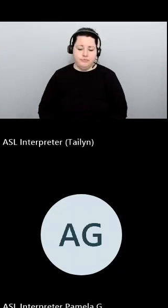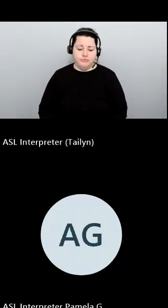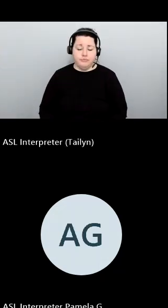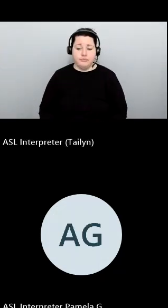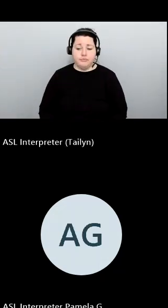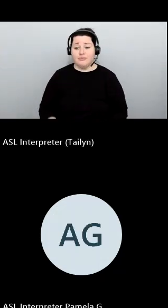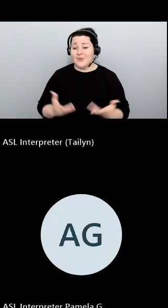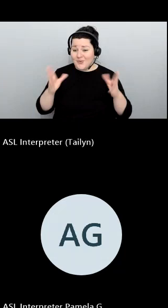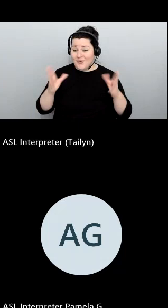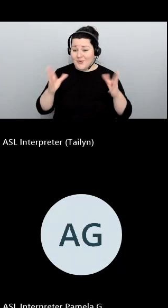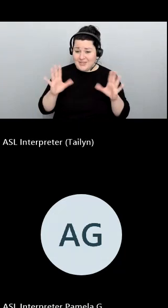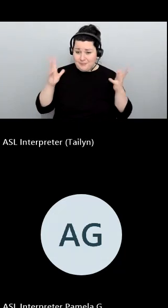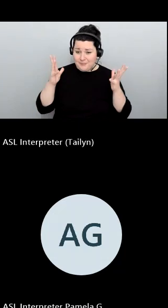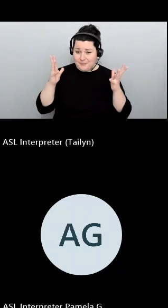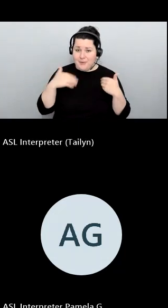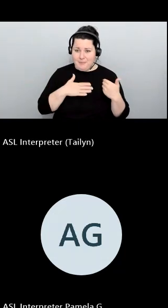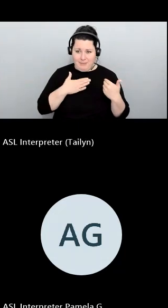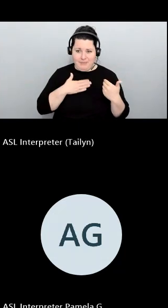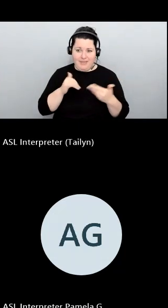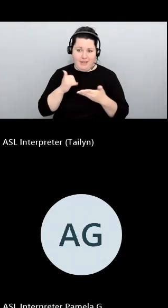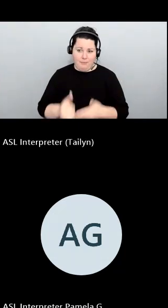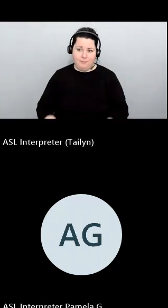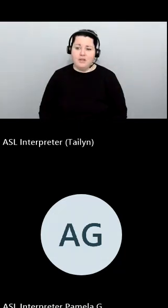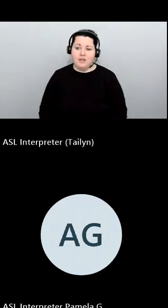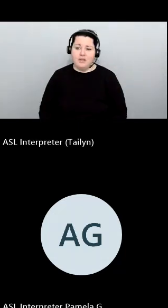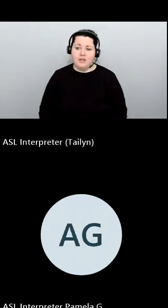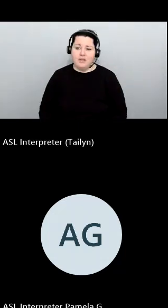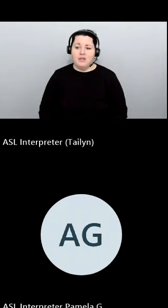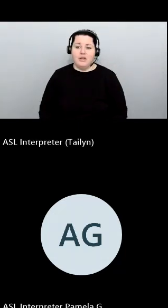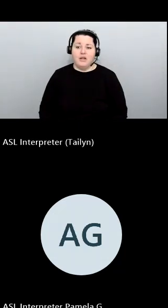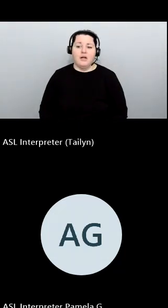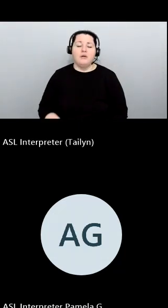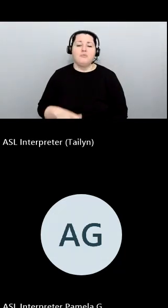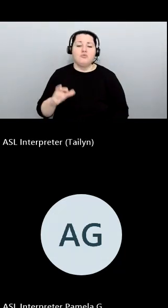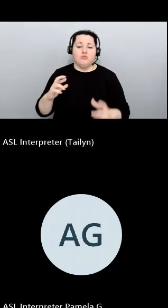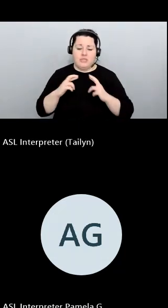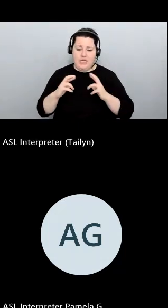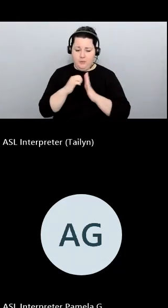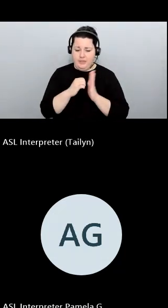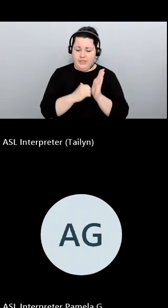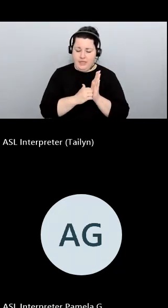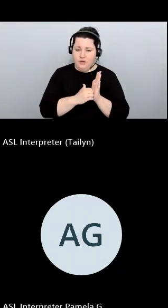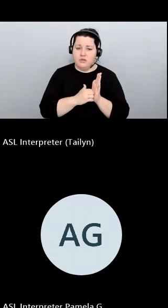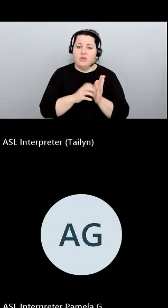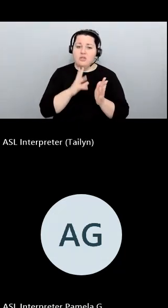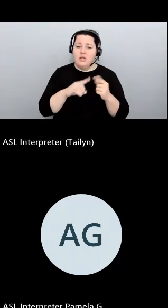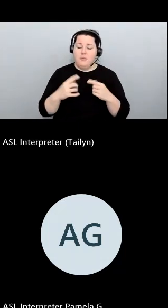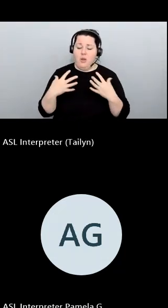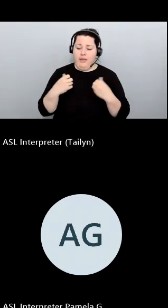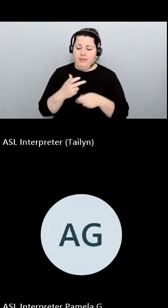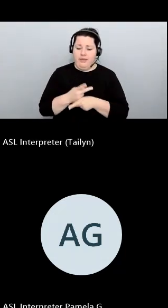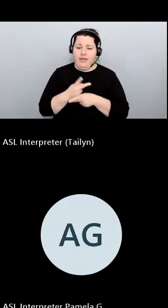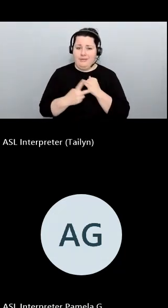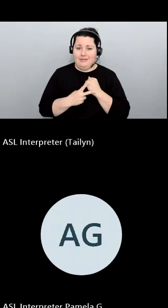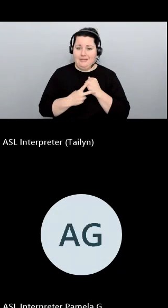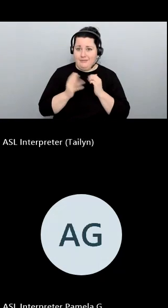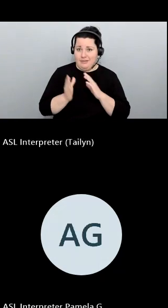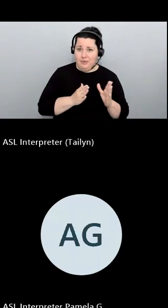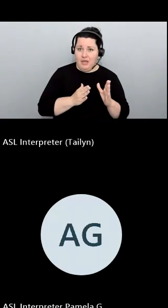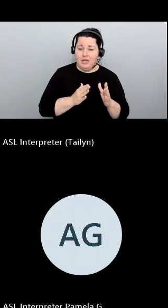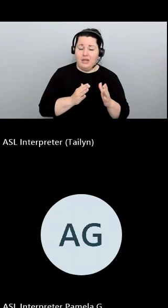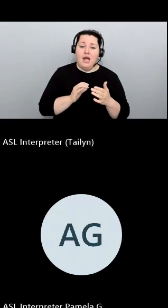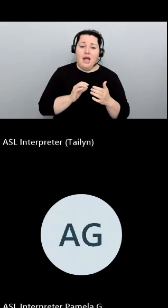Oh, awesome. I'm so glad when that was helpful. Retirement accounts. We talked about the healthcare savings plan and the way that